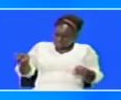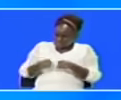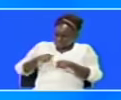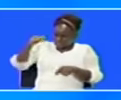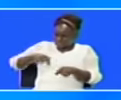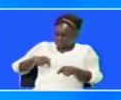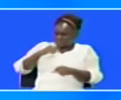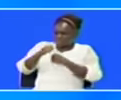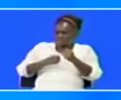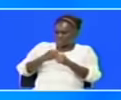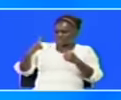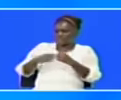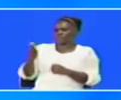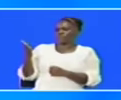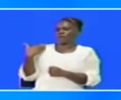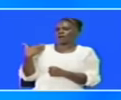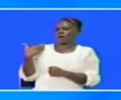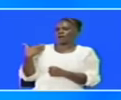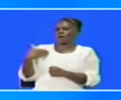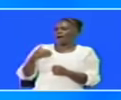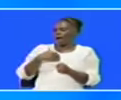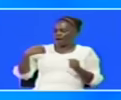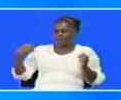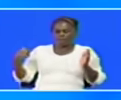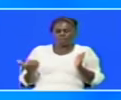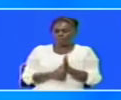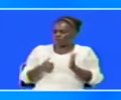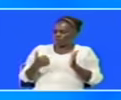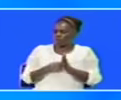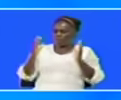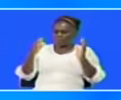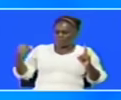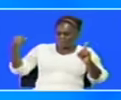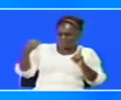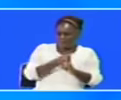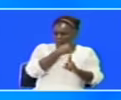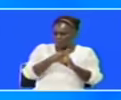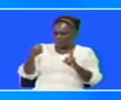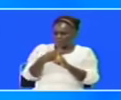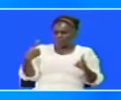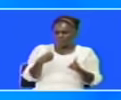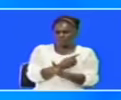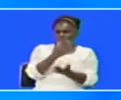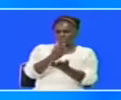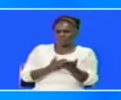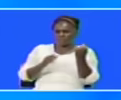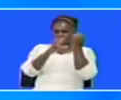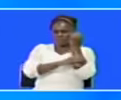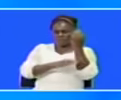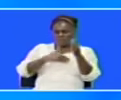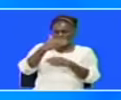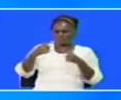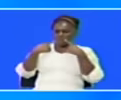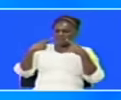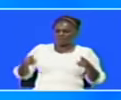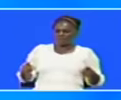day, 8 years ago, we were in a crisis. Violence had broken out in various parts of the country after the announcement